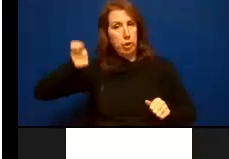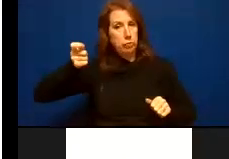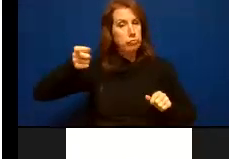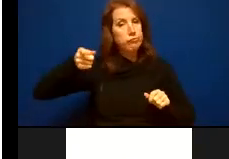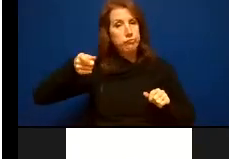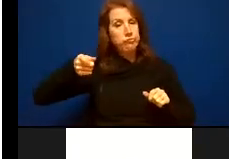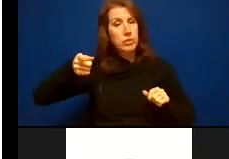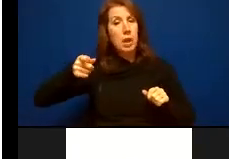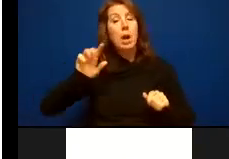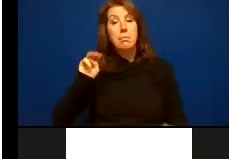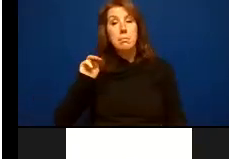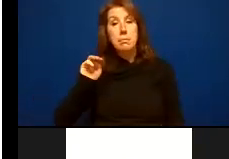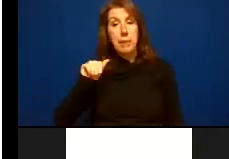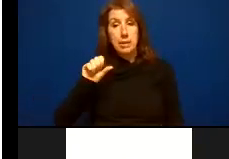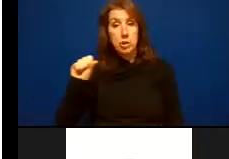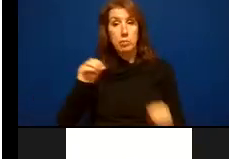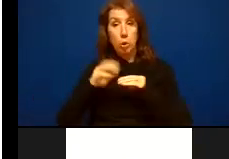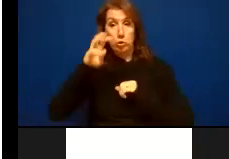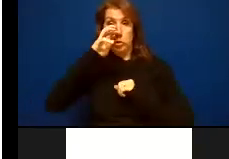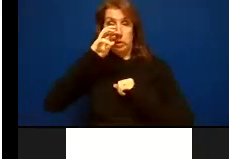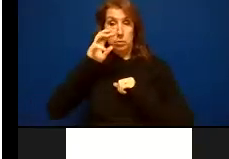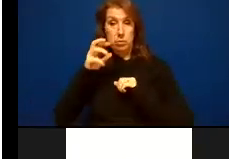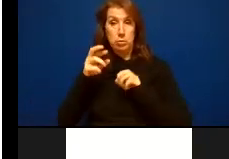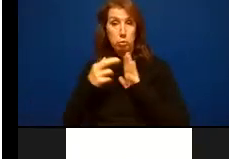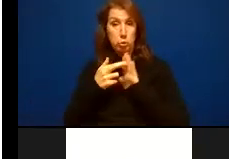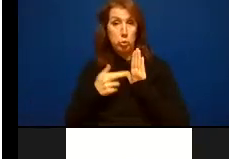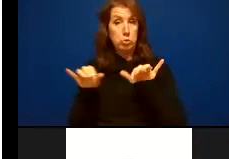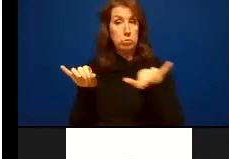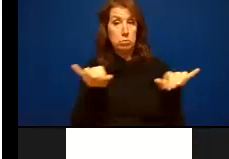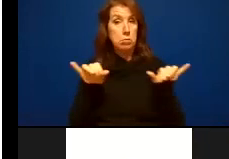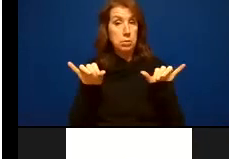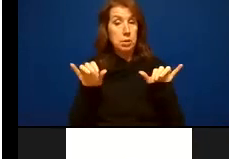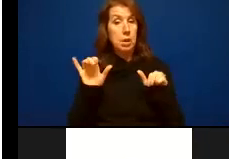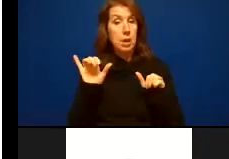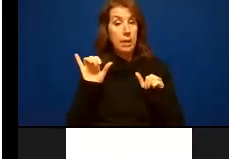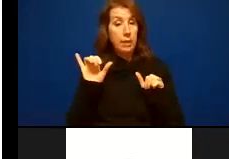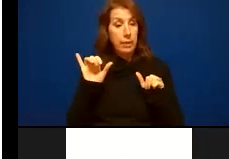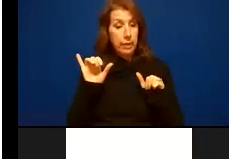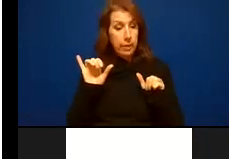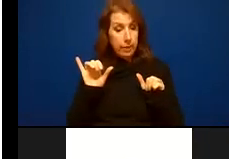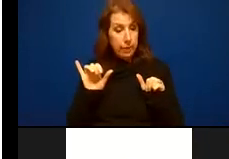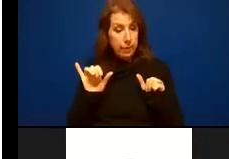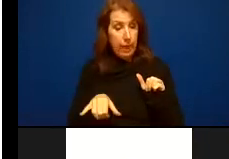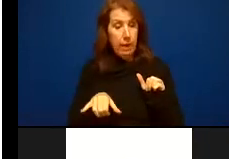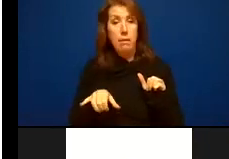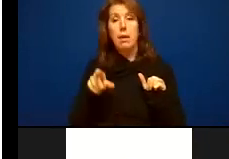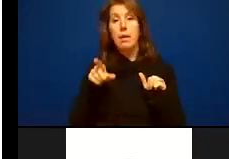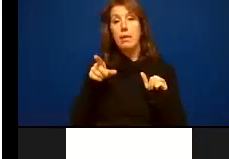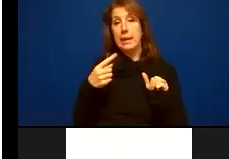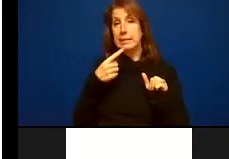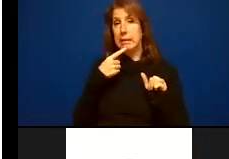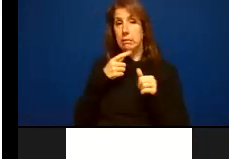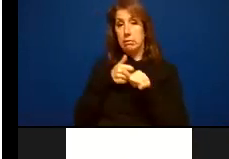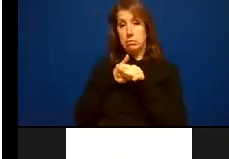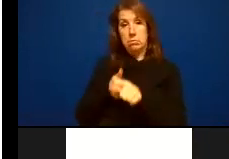standard that the plaintiffs argued applied based on Massachusetts law. And I